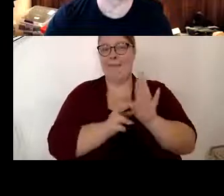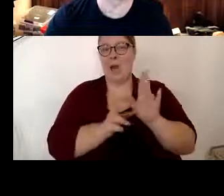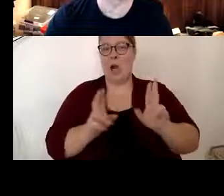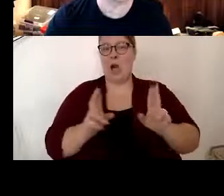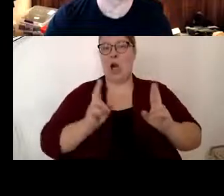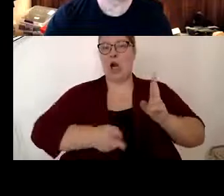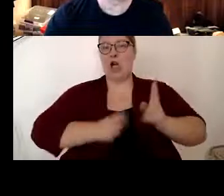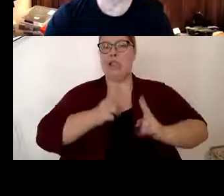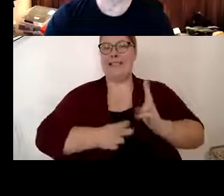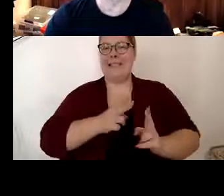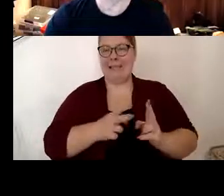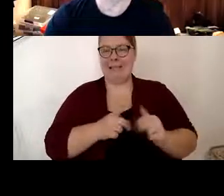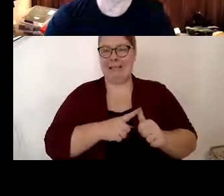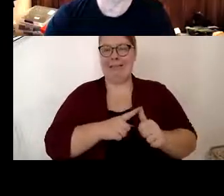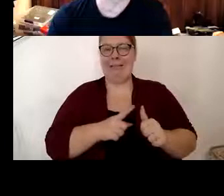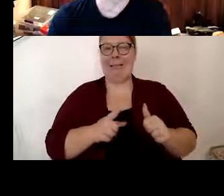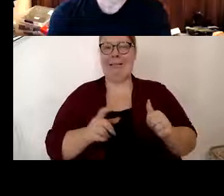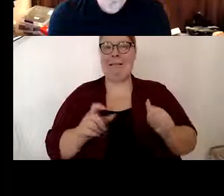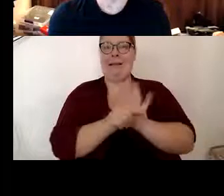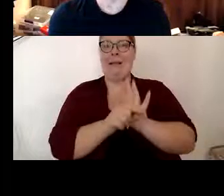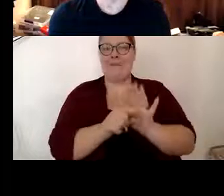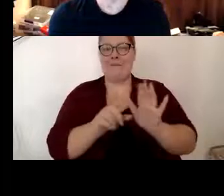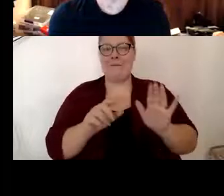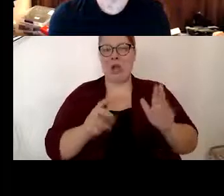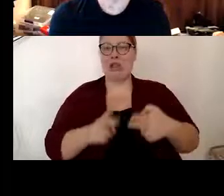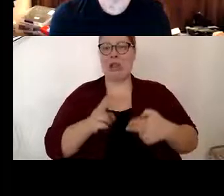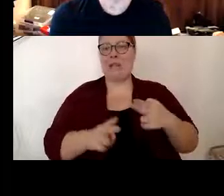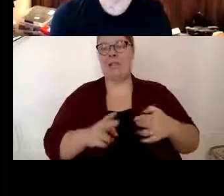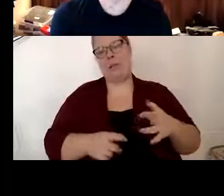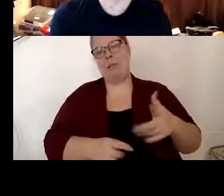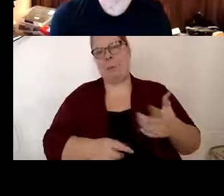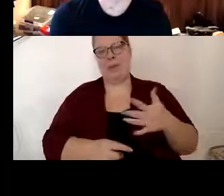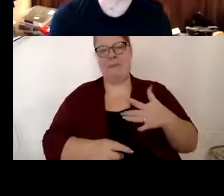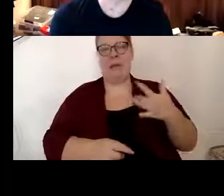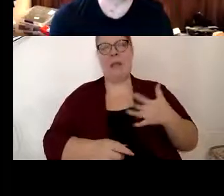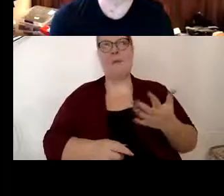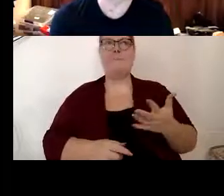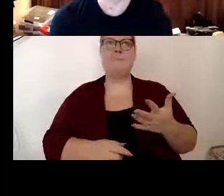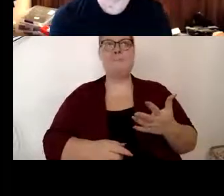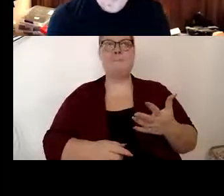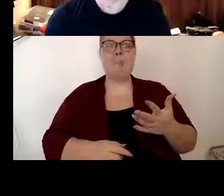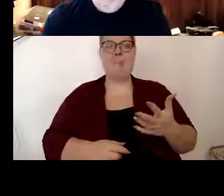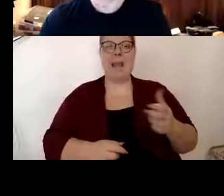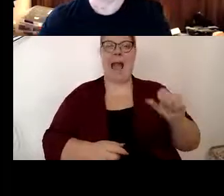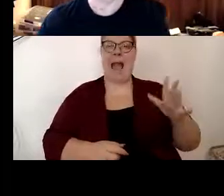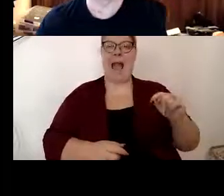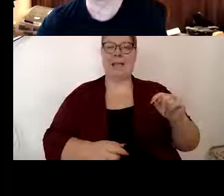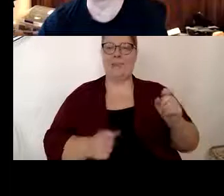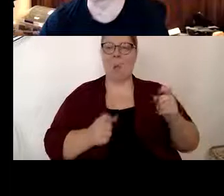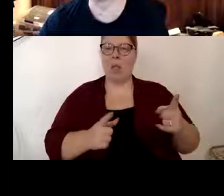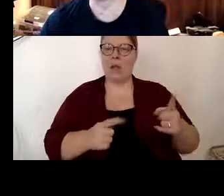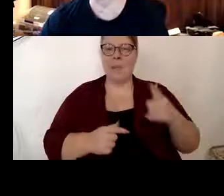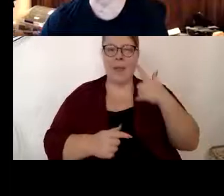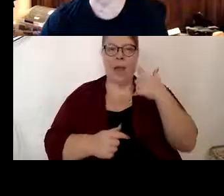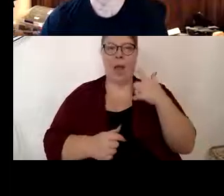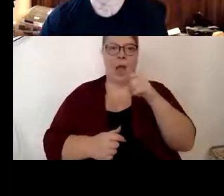much the most common. And negative urgency is this, acting impulsively in the wake of an uncomfortable or